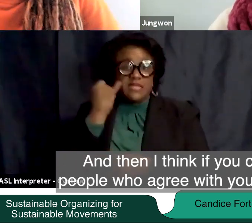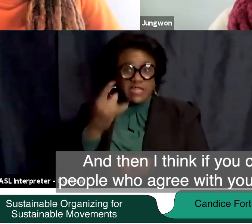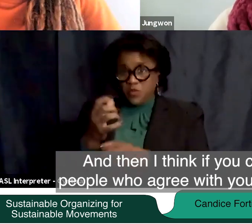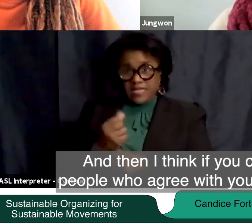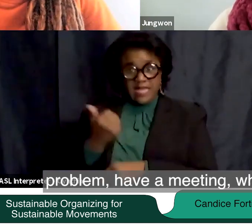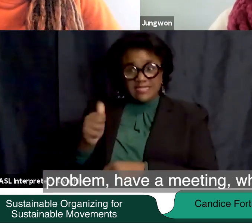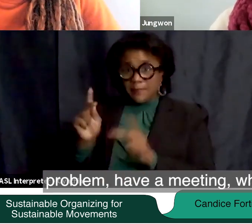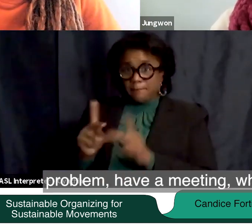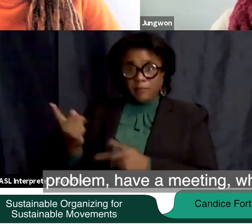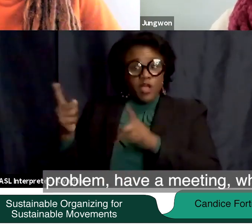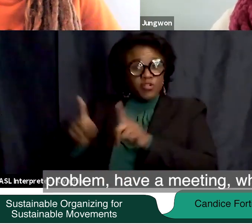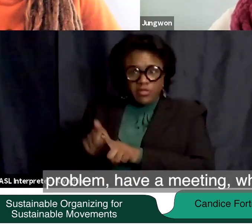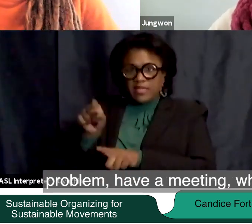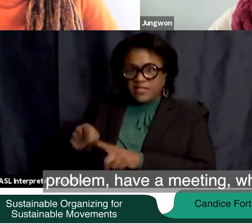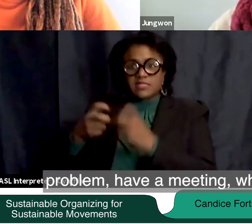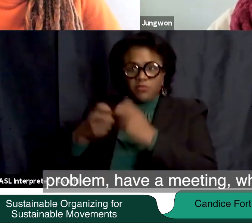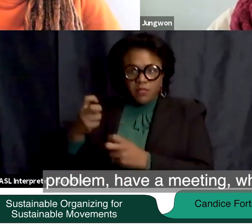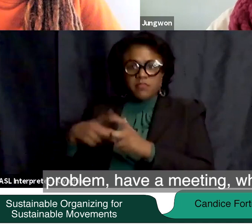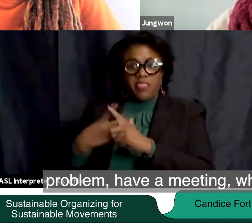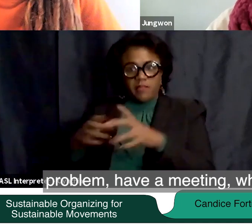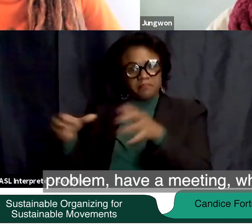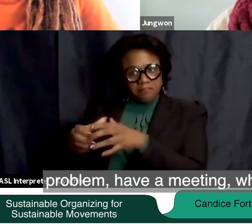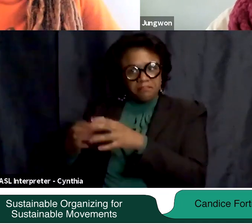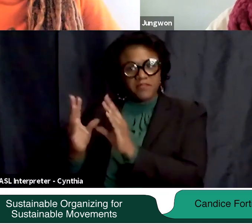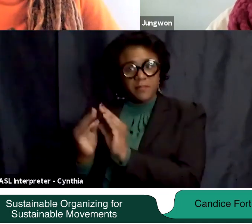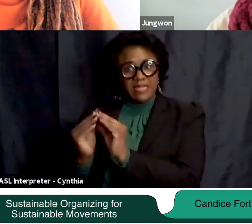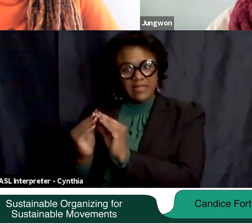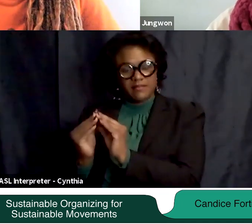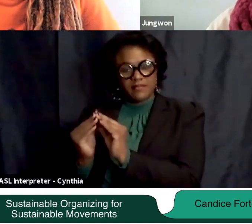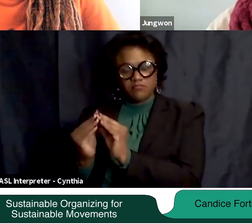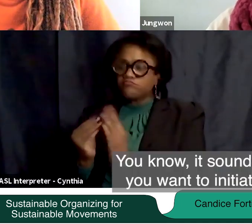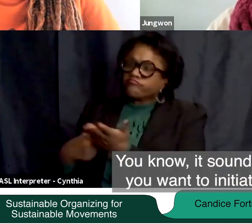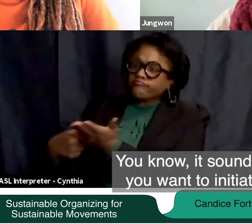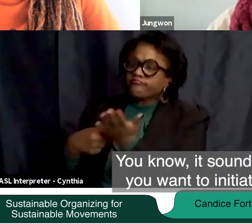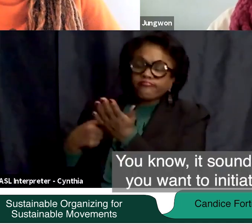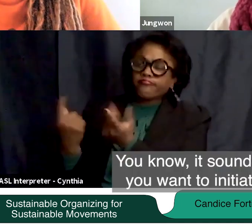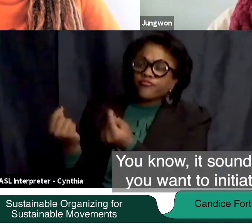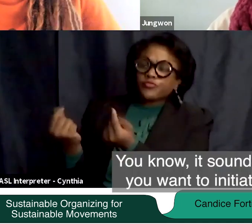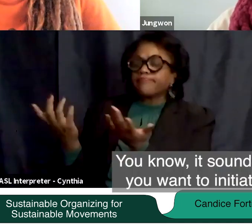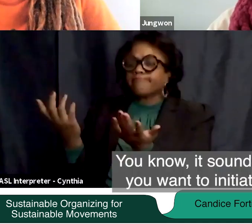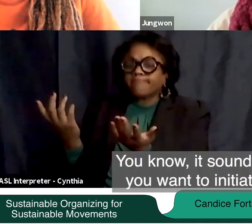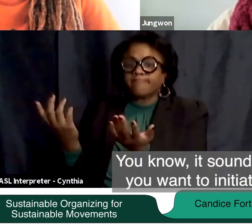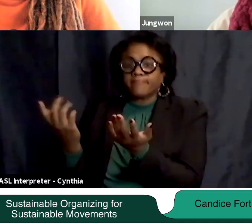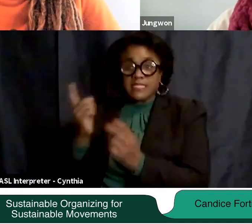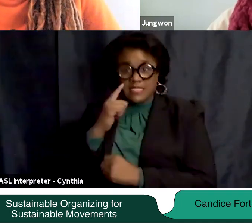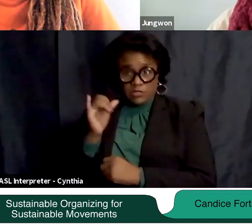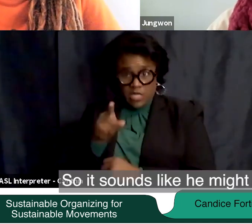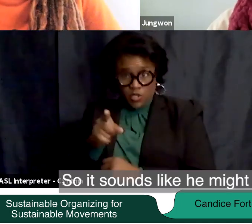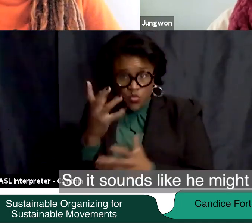who agree with you that this is a problem, have a meeting. What can we do? It sounds like you want to initiate